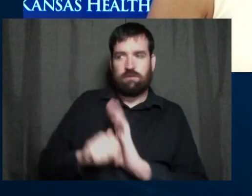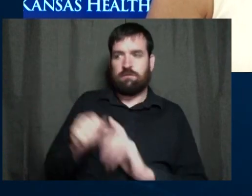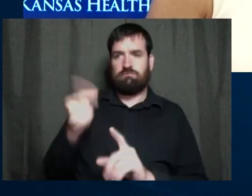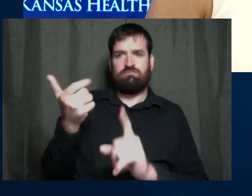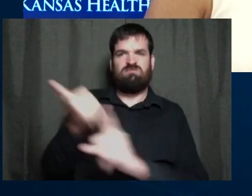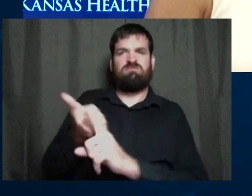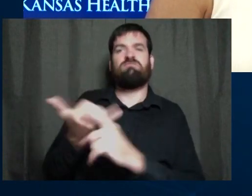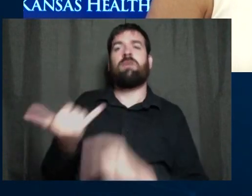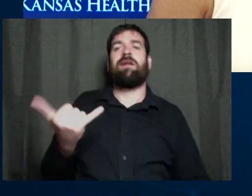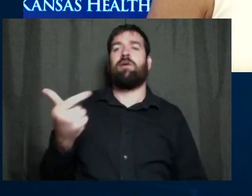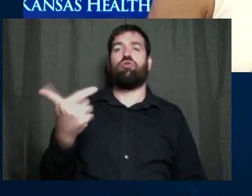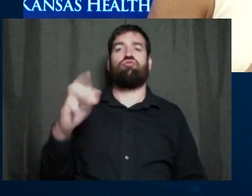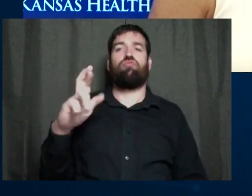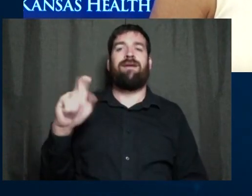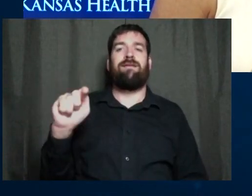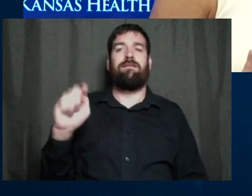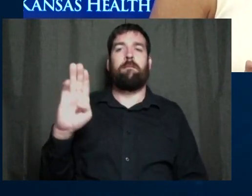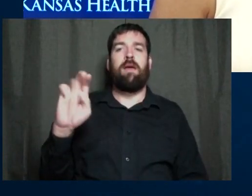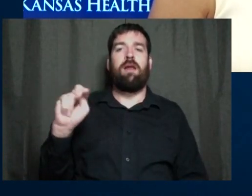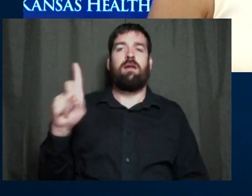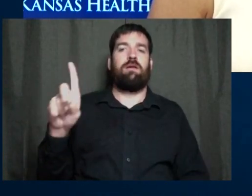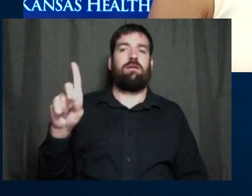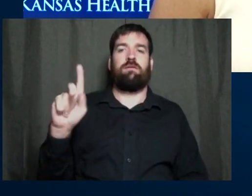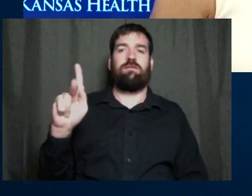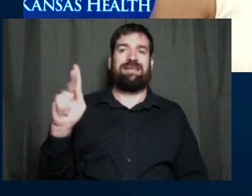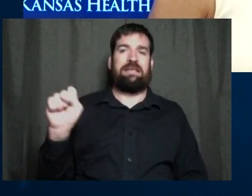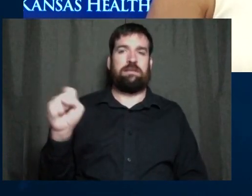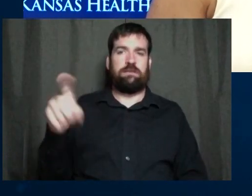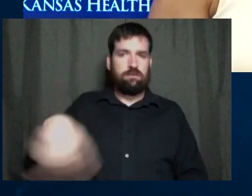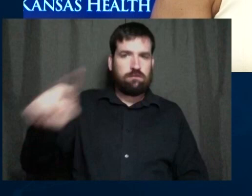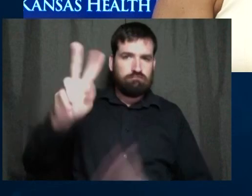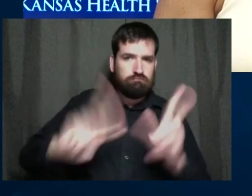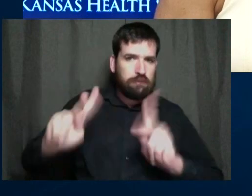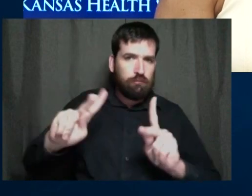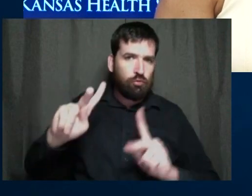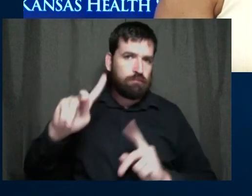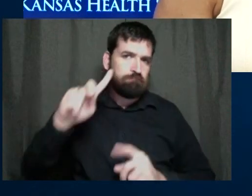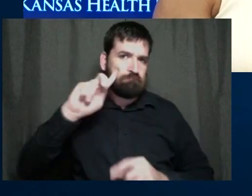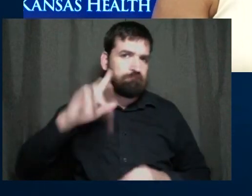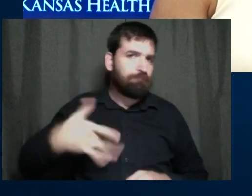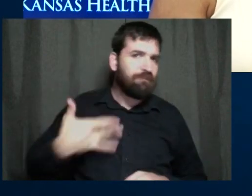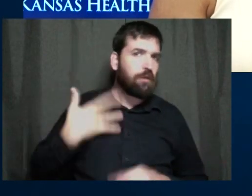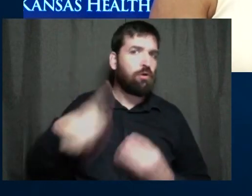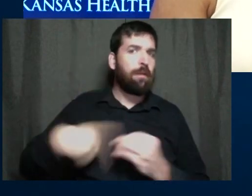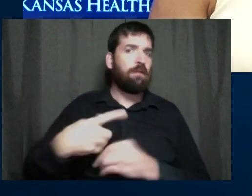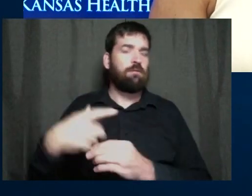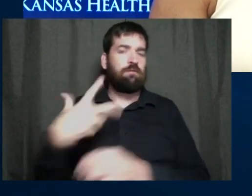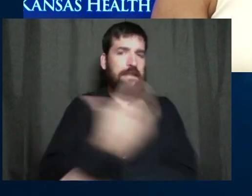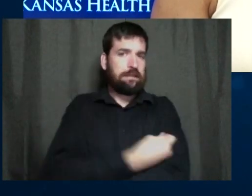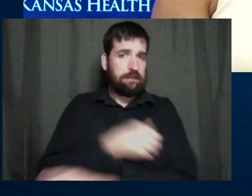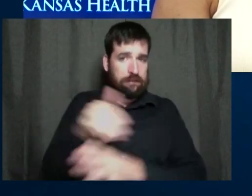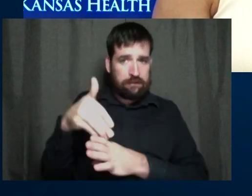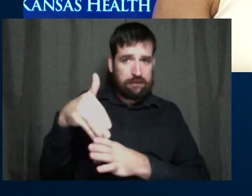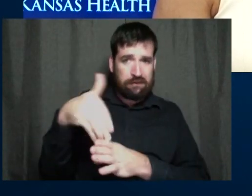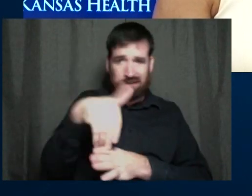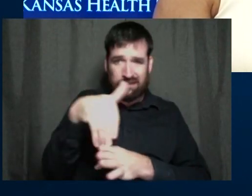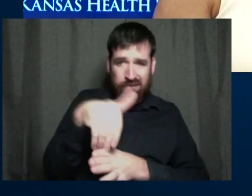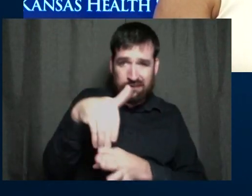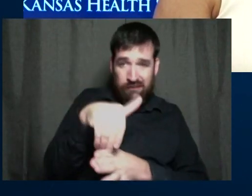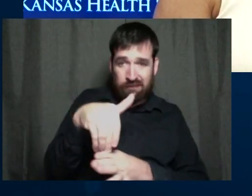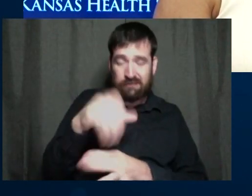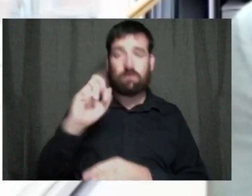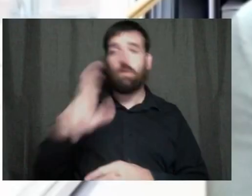any insight about how people there are feeling about the vaccine? Are they on the fence and hesitant, or are they willing to get